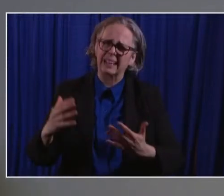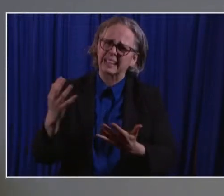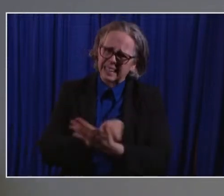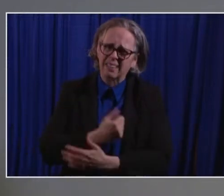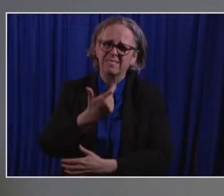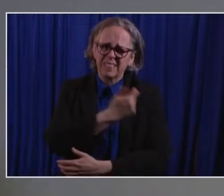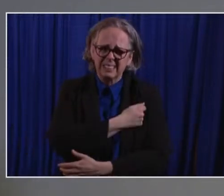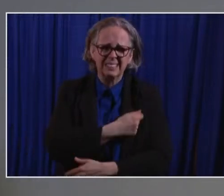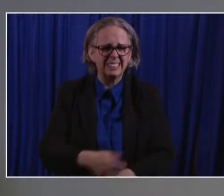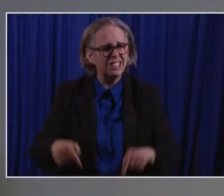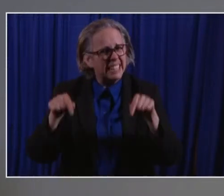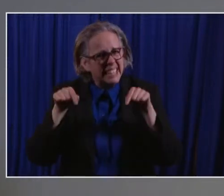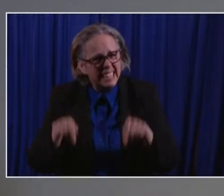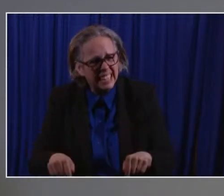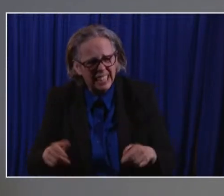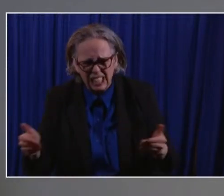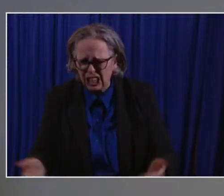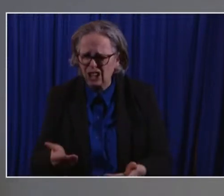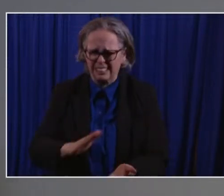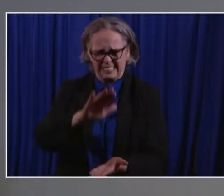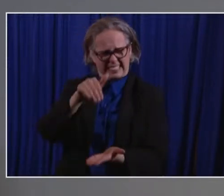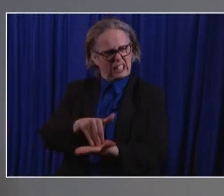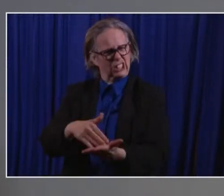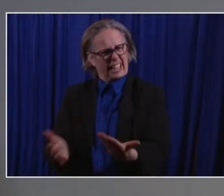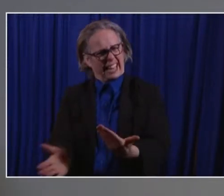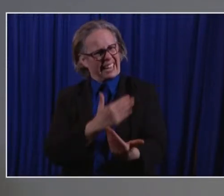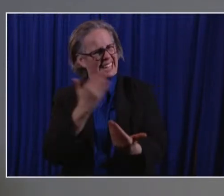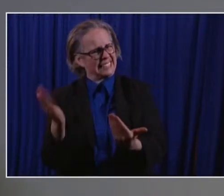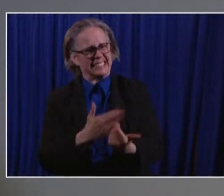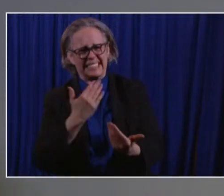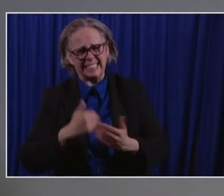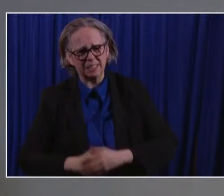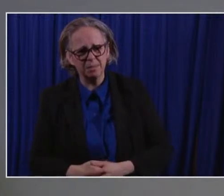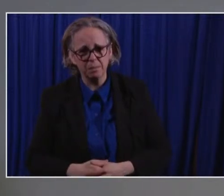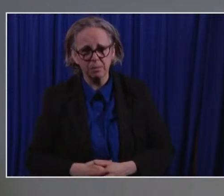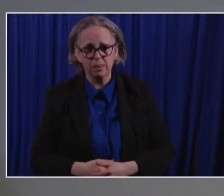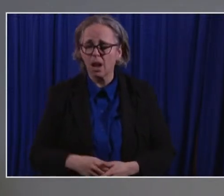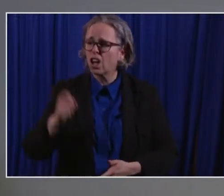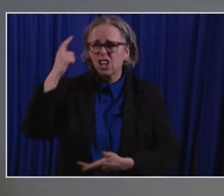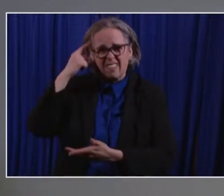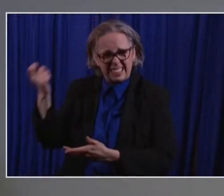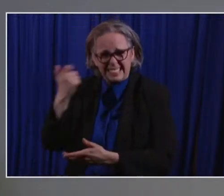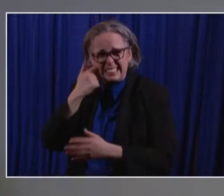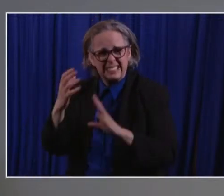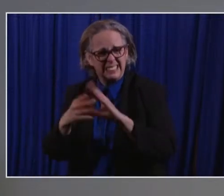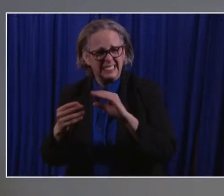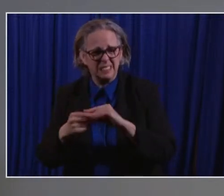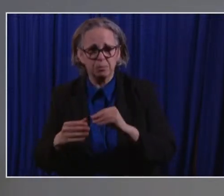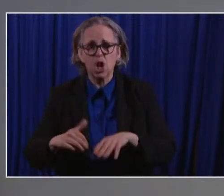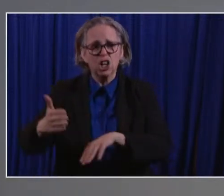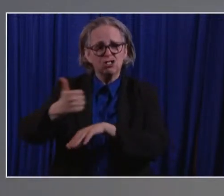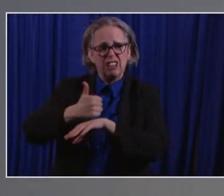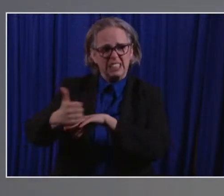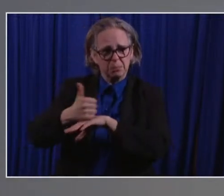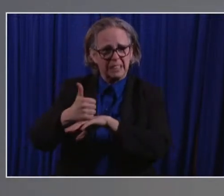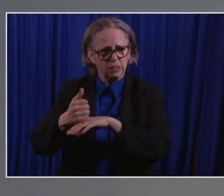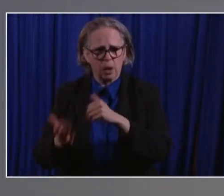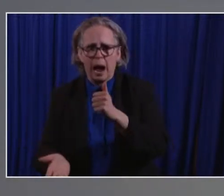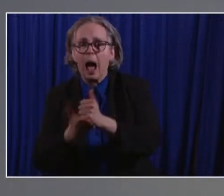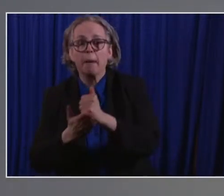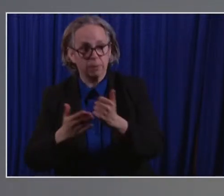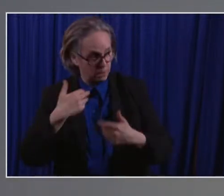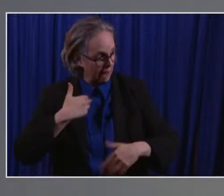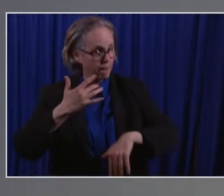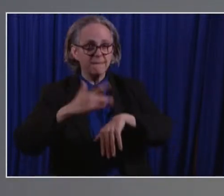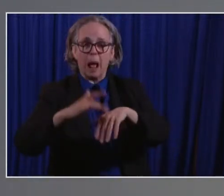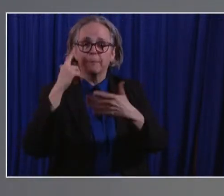at Wolstein. And as Governor DeWine noted, we have transportation assistance available, courtesy of County